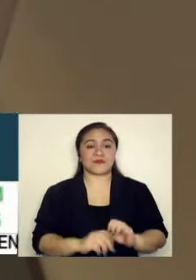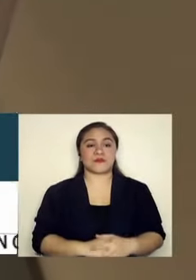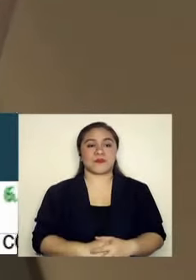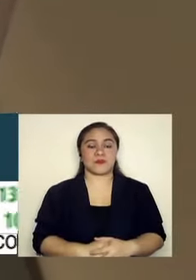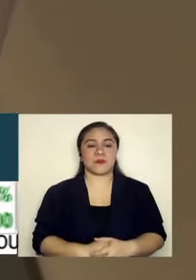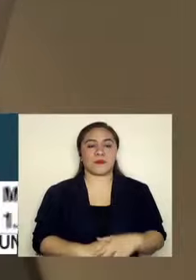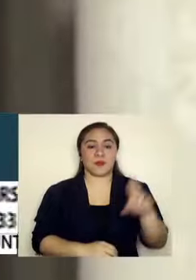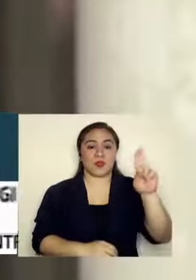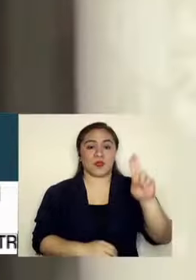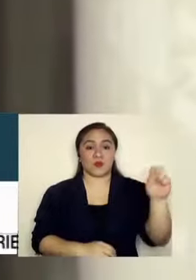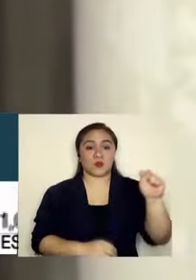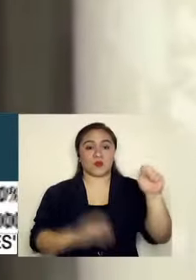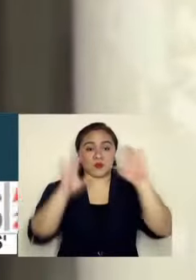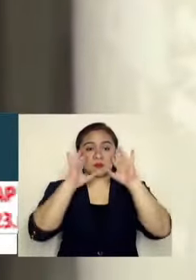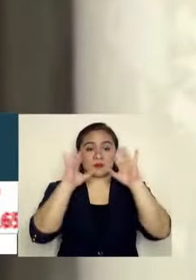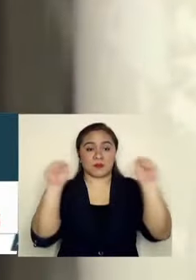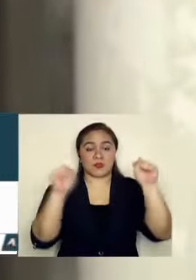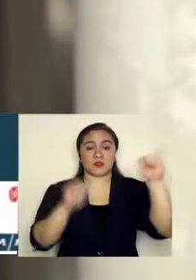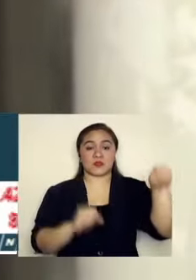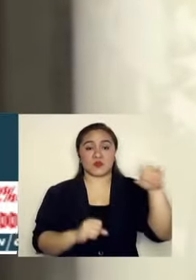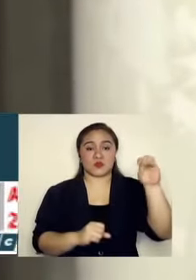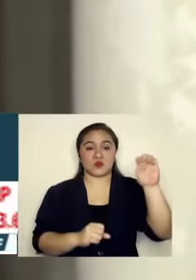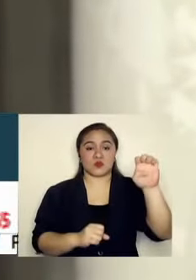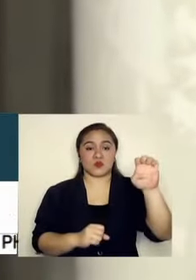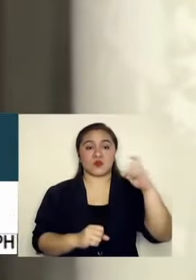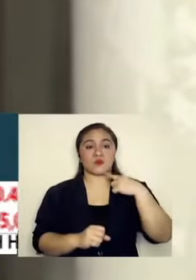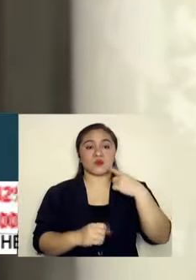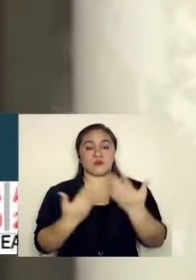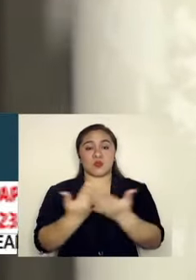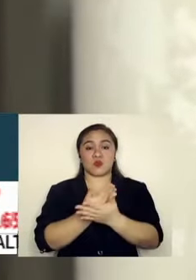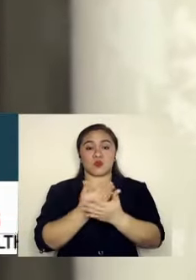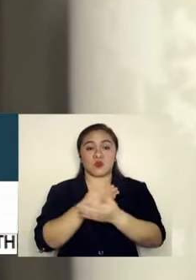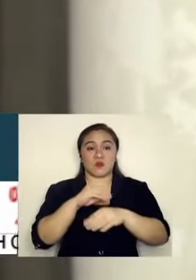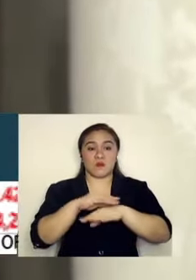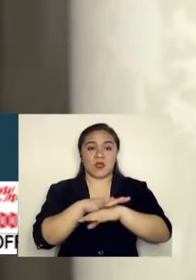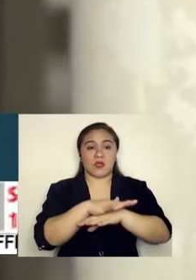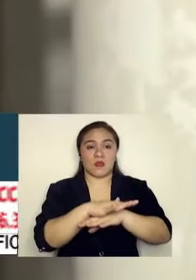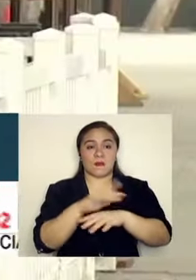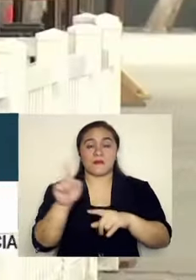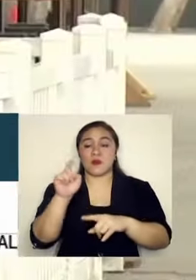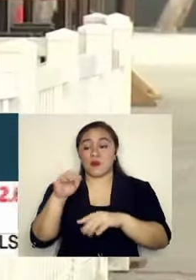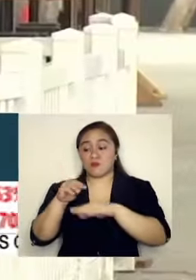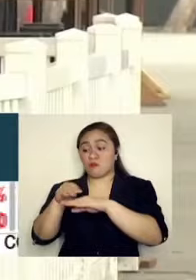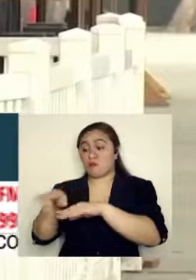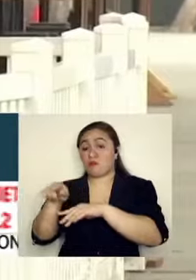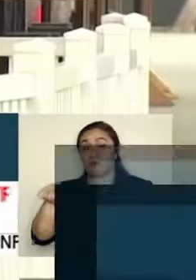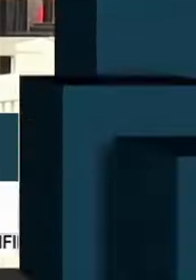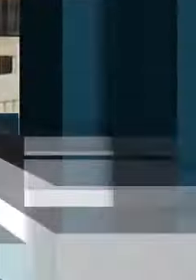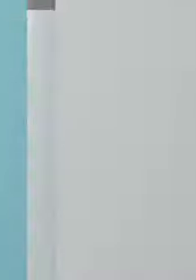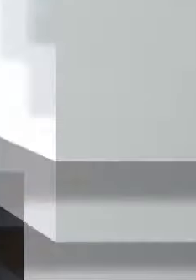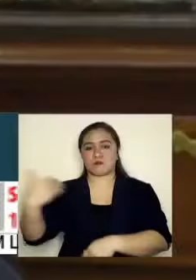U.S. President Joe Biden insists newer infections are mostly unvaccinated people.